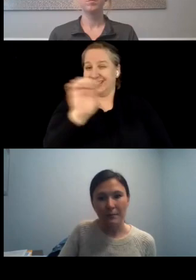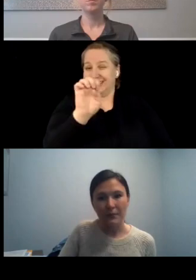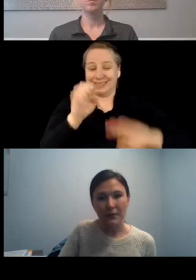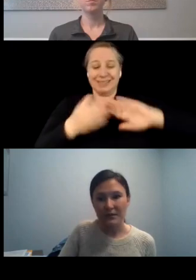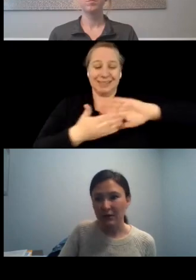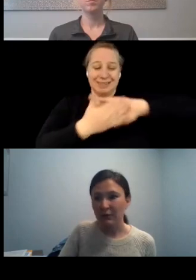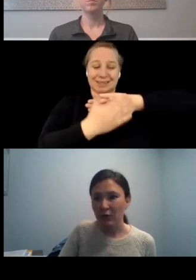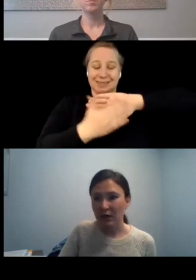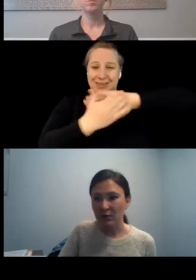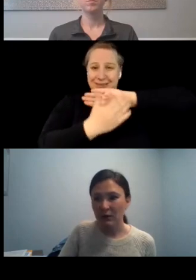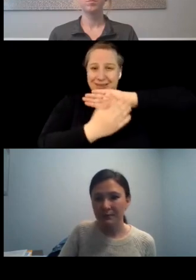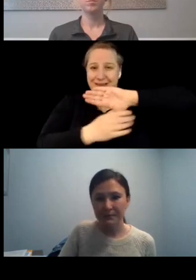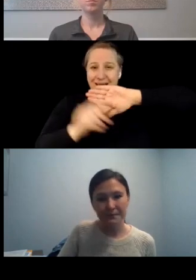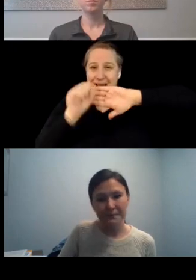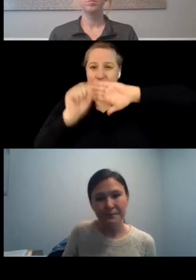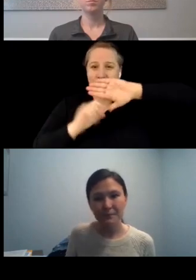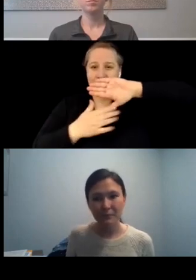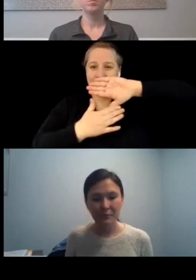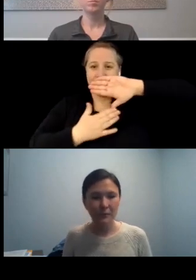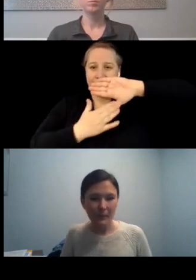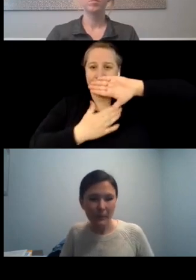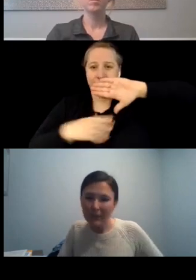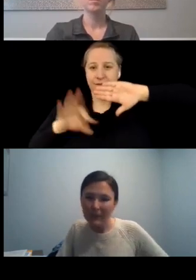as the state of Florida as well.